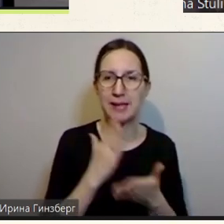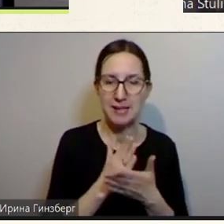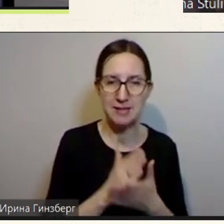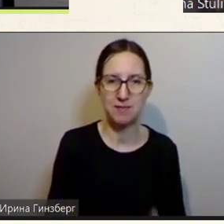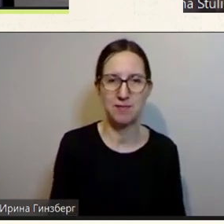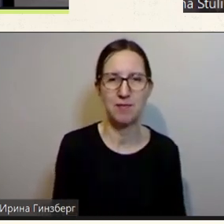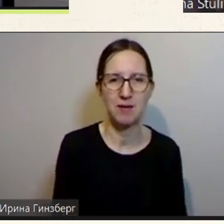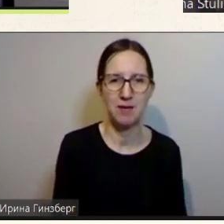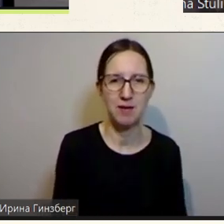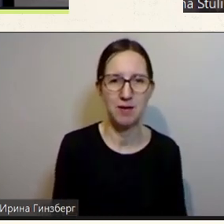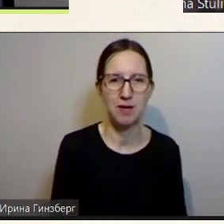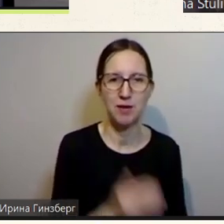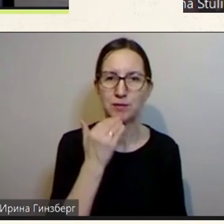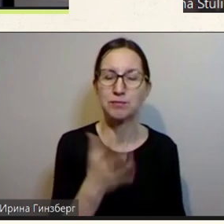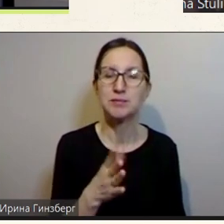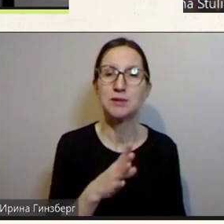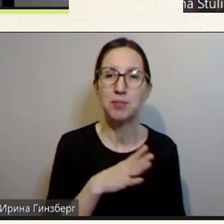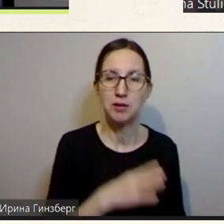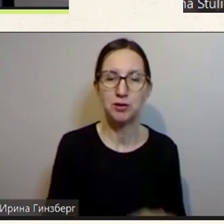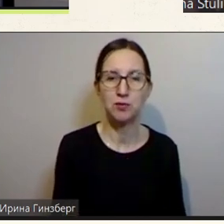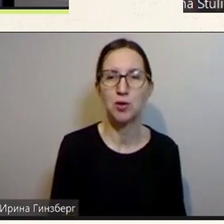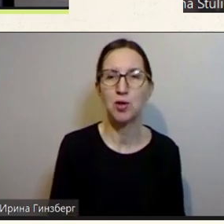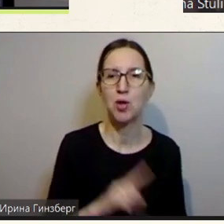the questions we have already.